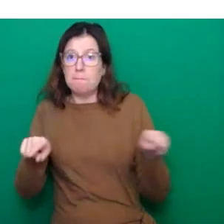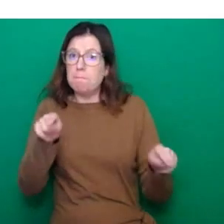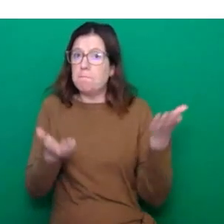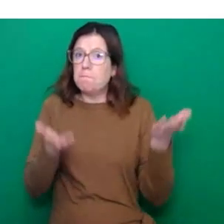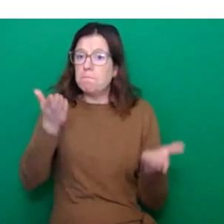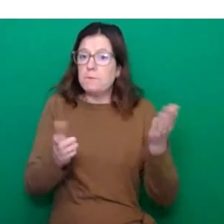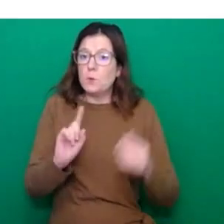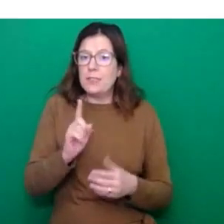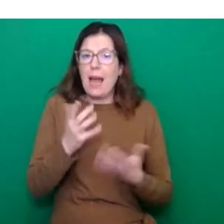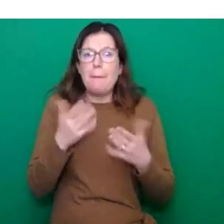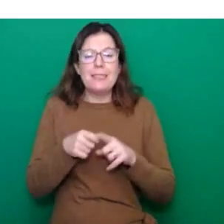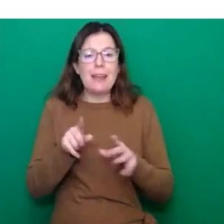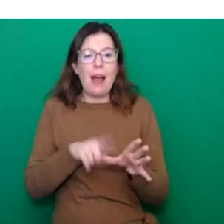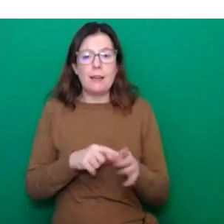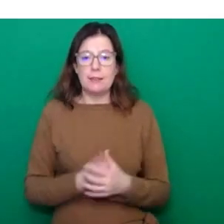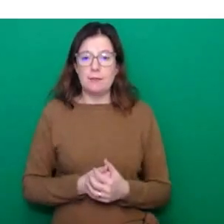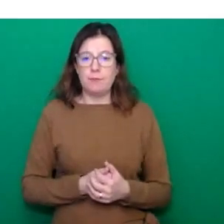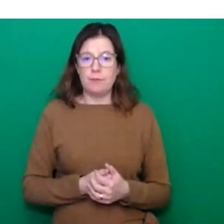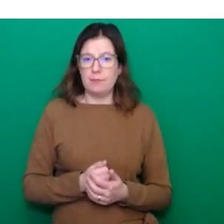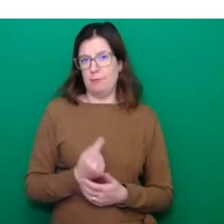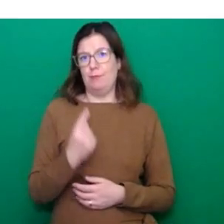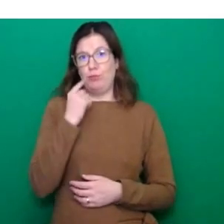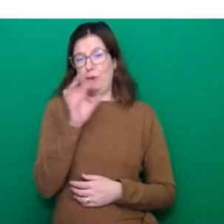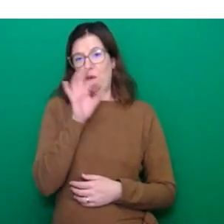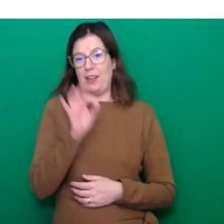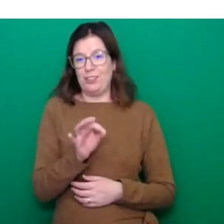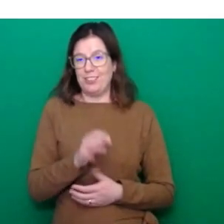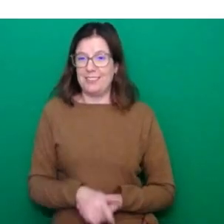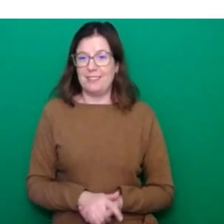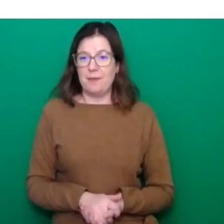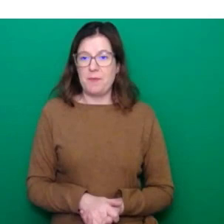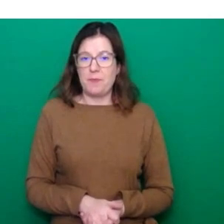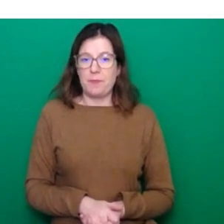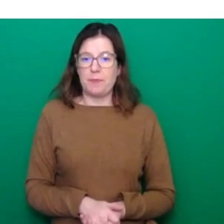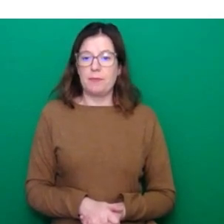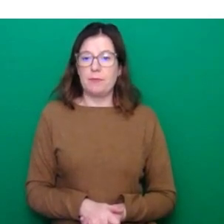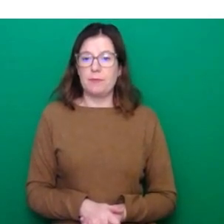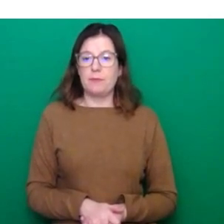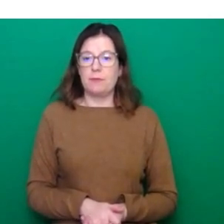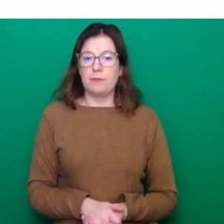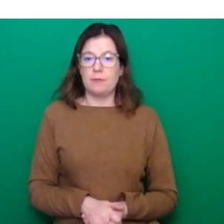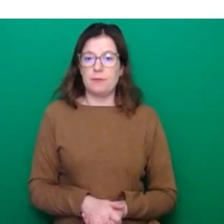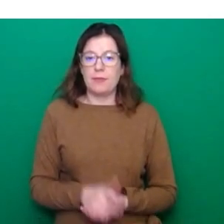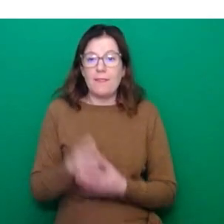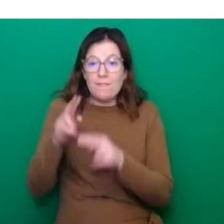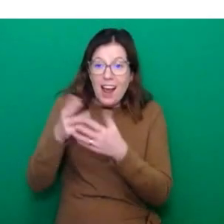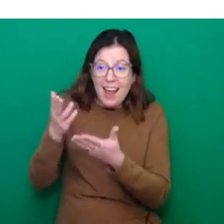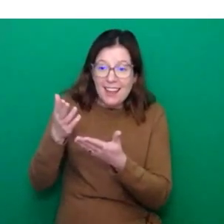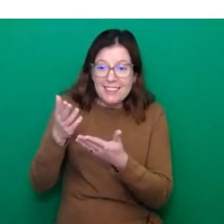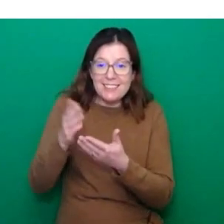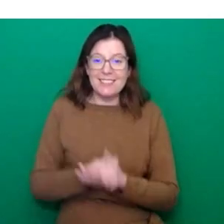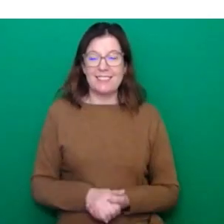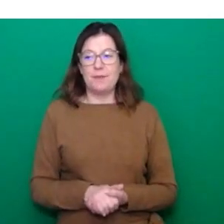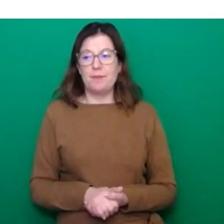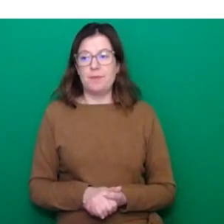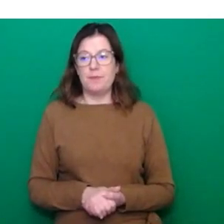just want to answer that. That's a kind of straightforward question that people might find it helpful to know about. Freya, do you want to say that?